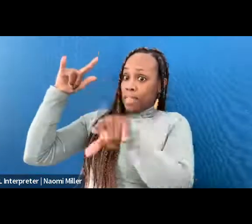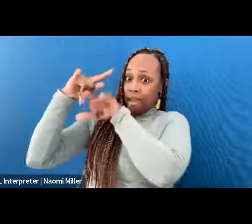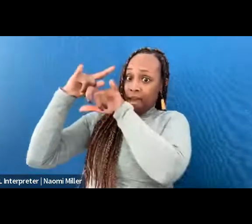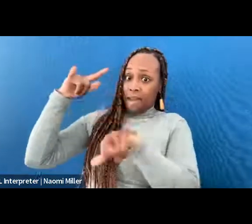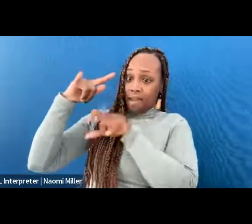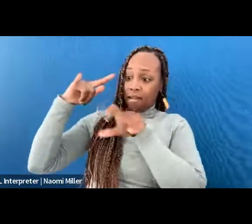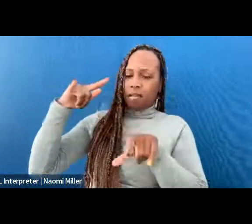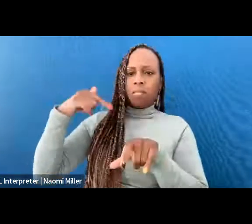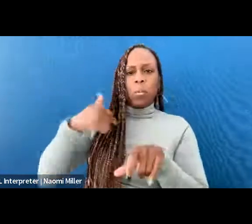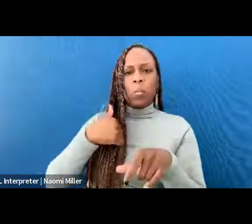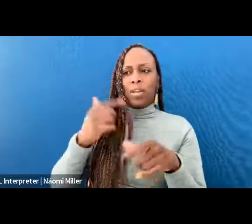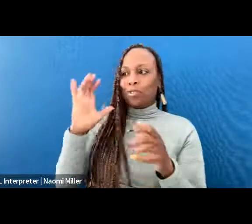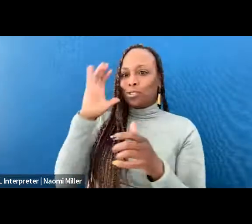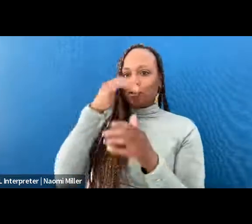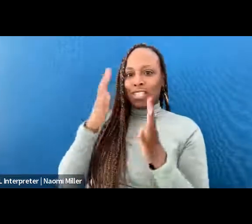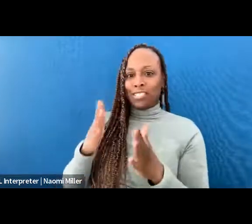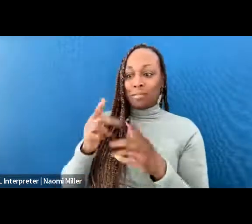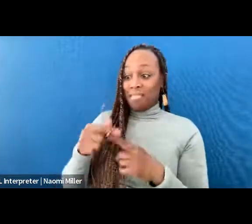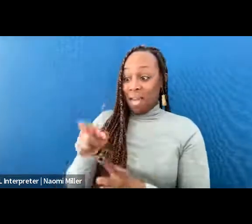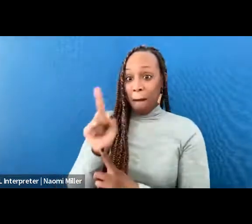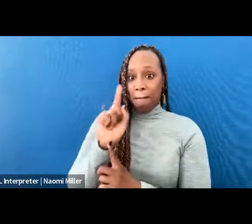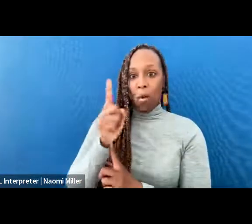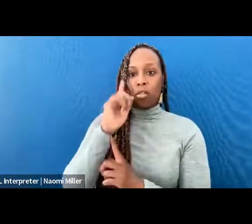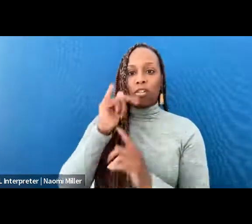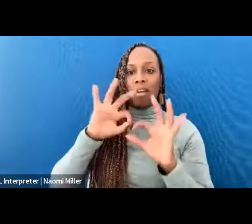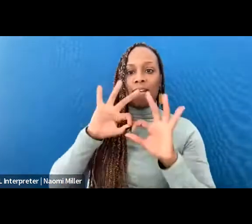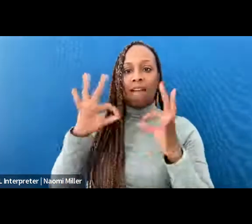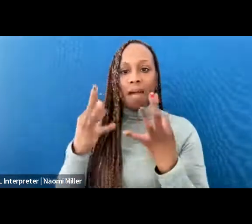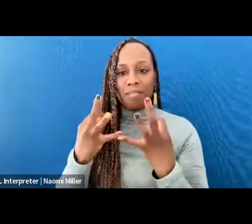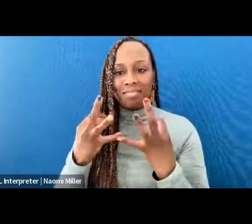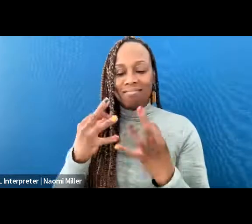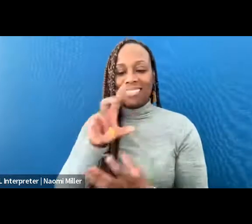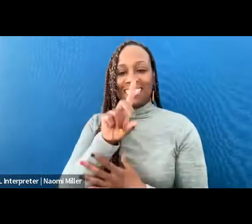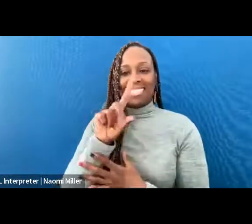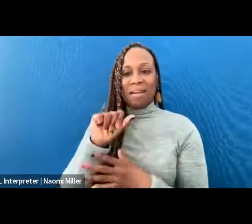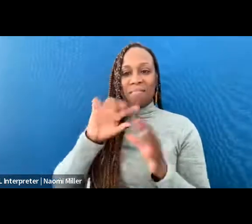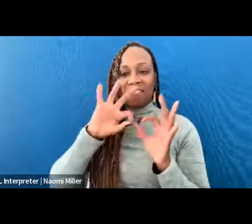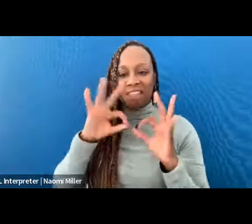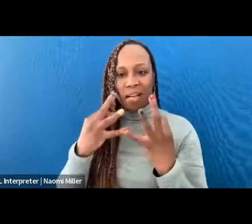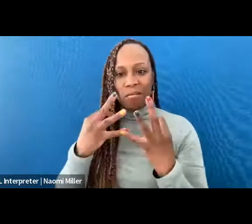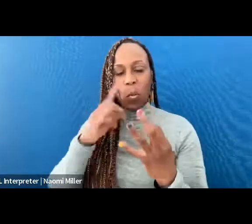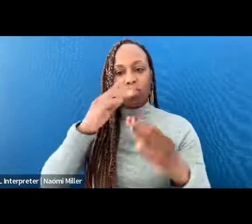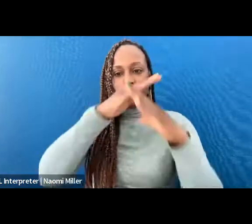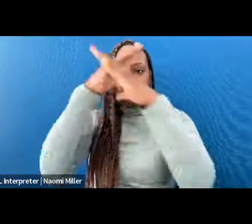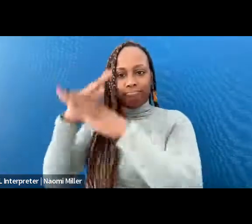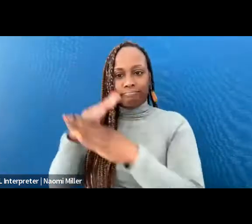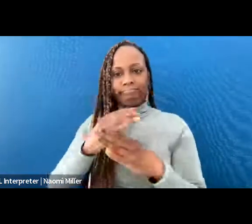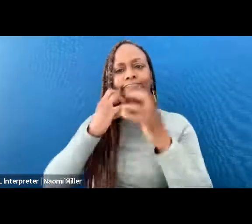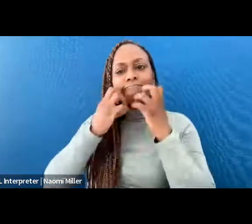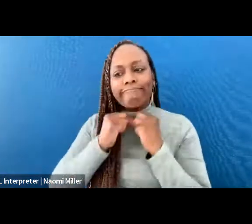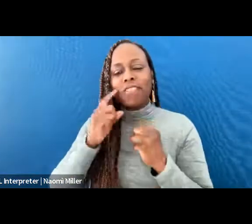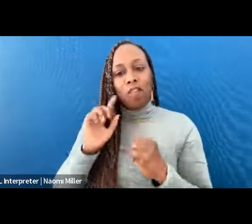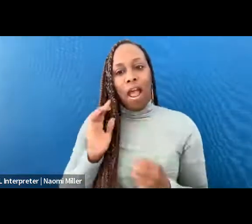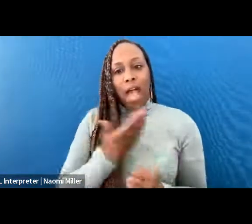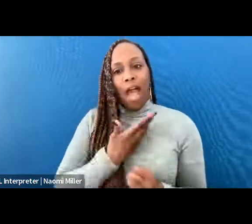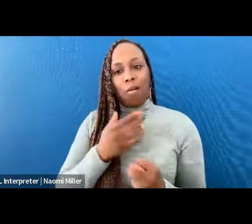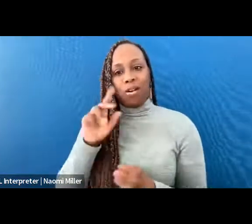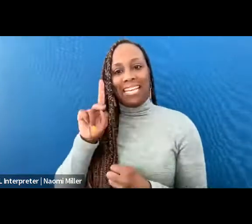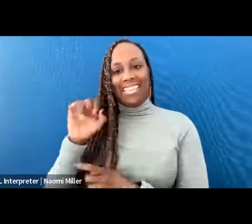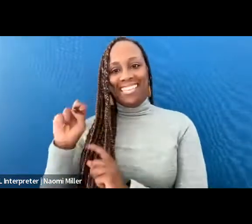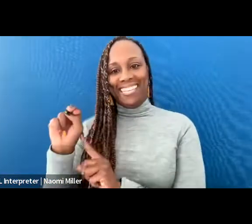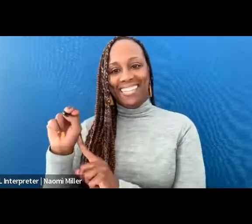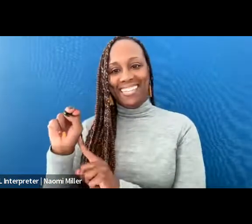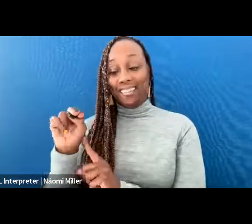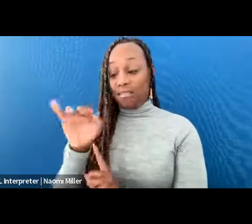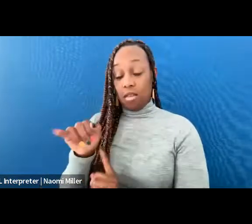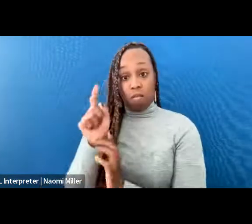moment, we were family. We were disabled family who were going to protect and care for our kin. In that